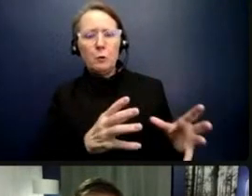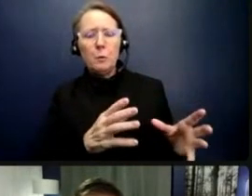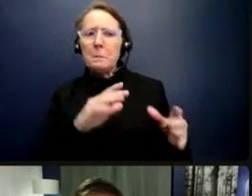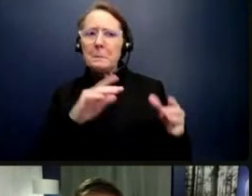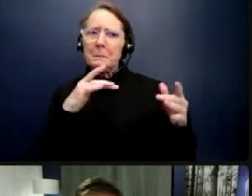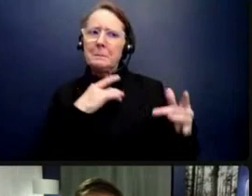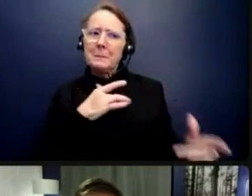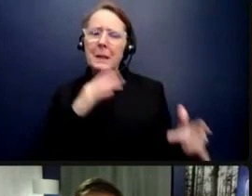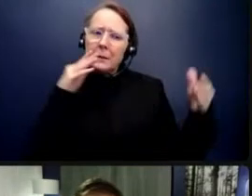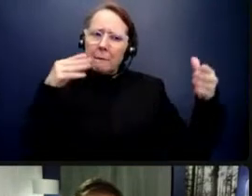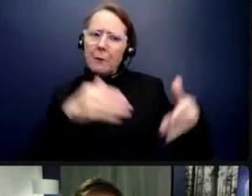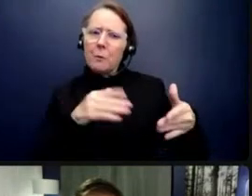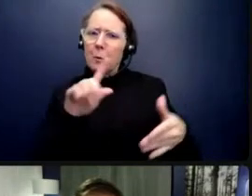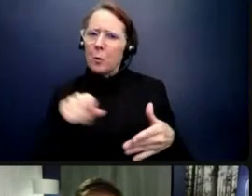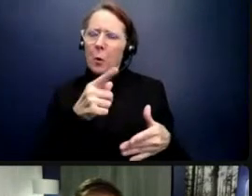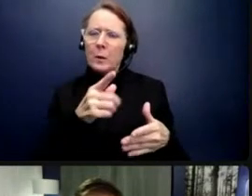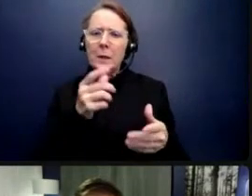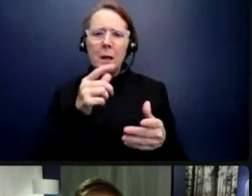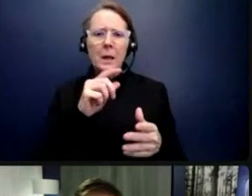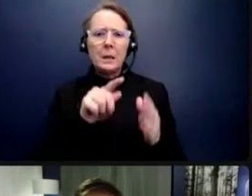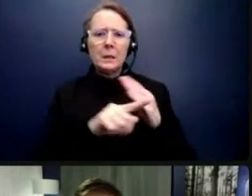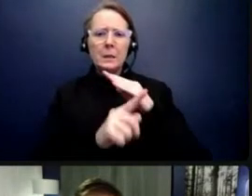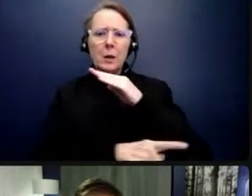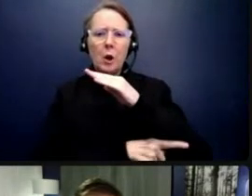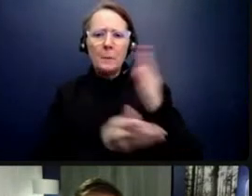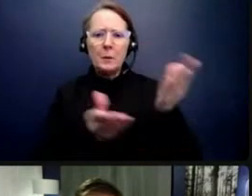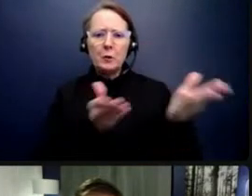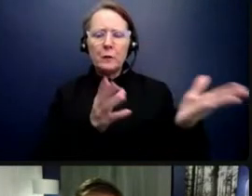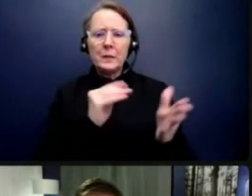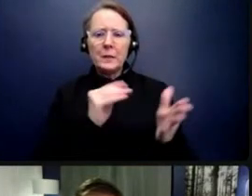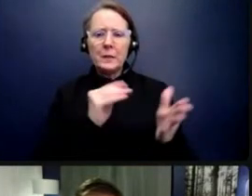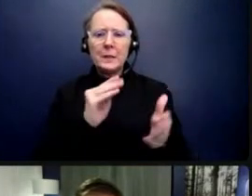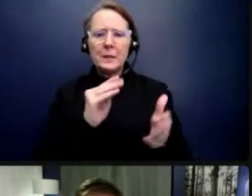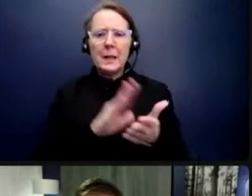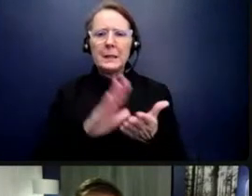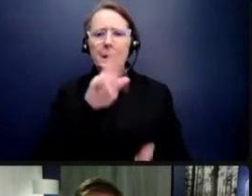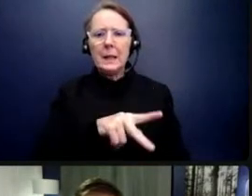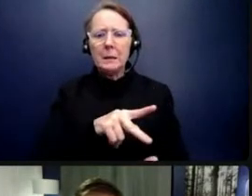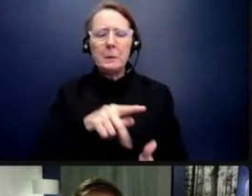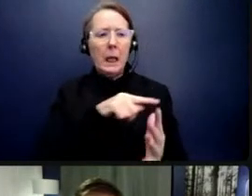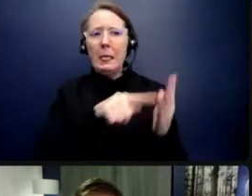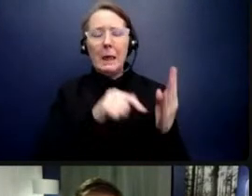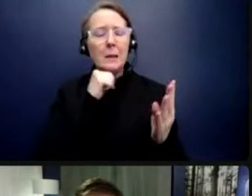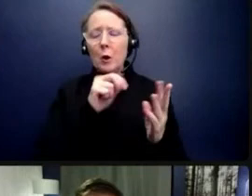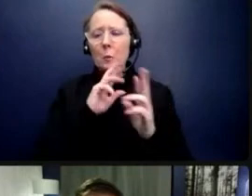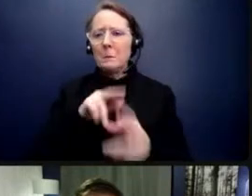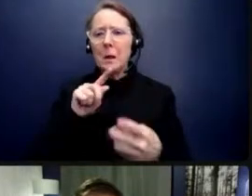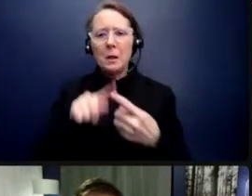and cleanup, which is not at all responding to crisis and right. Nor would be,